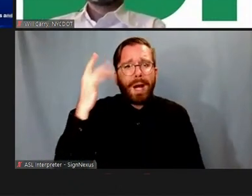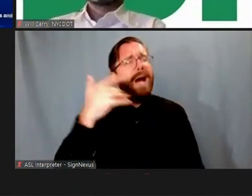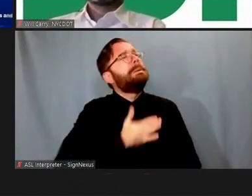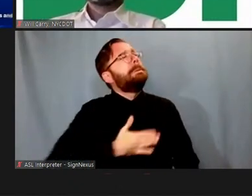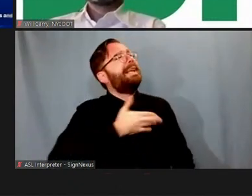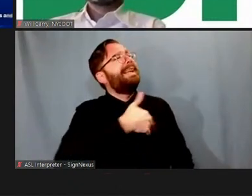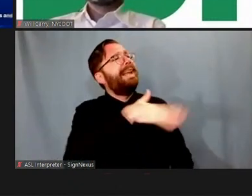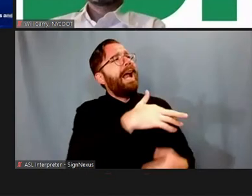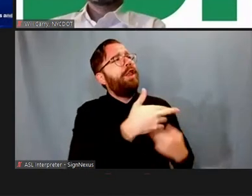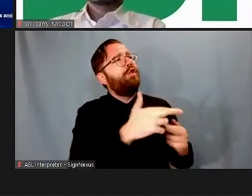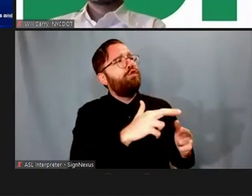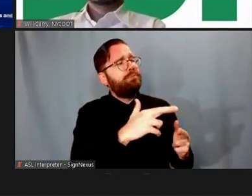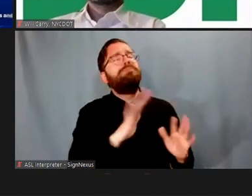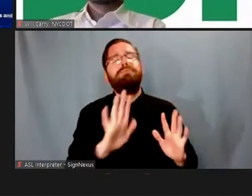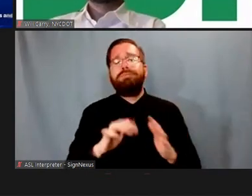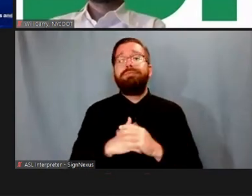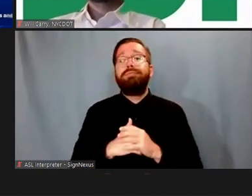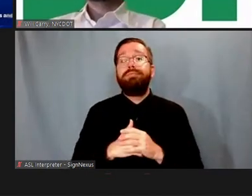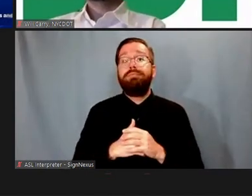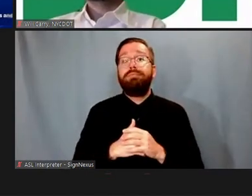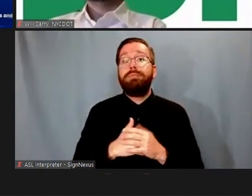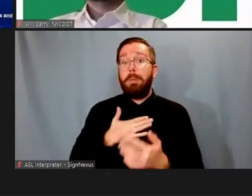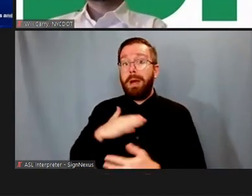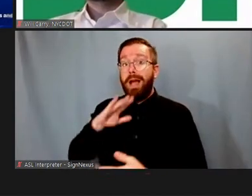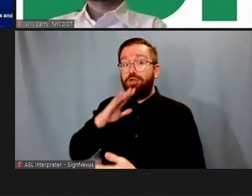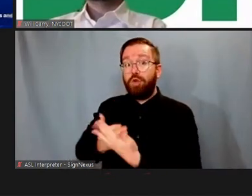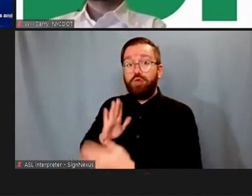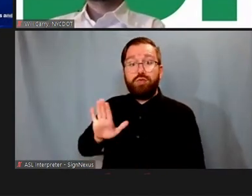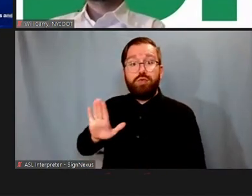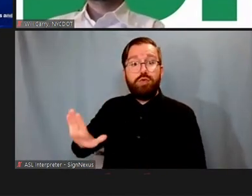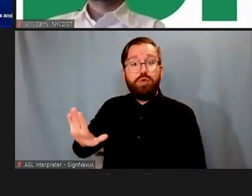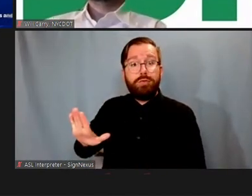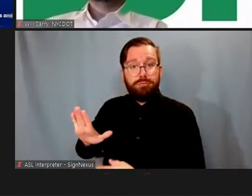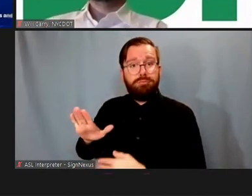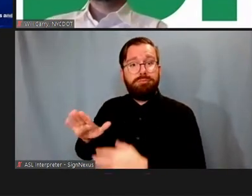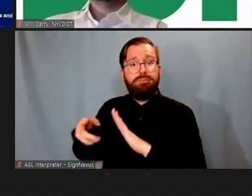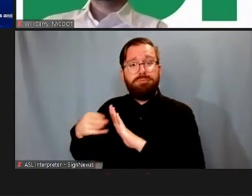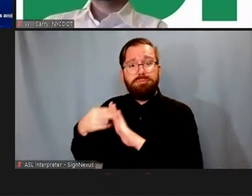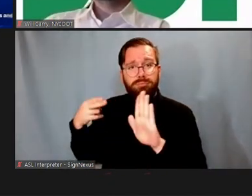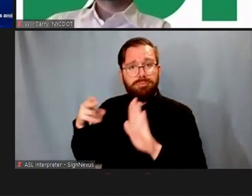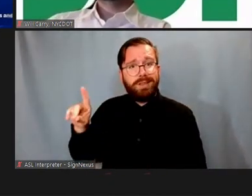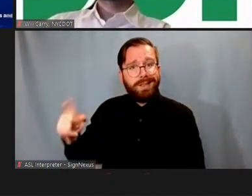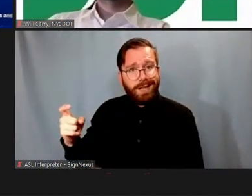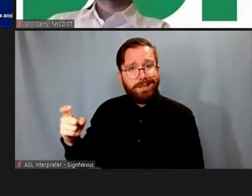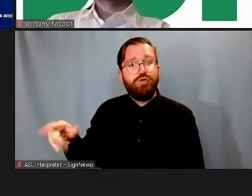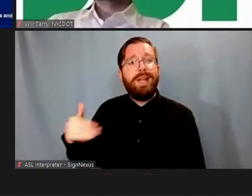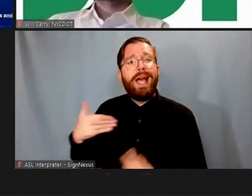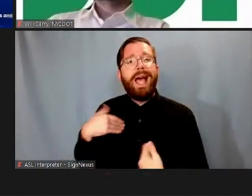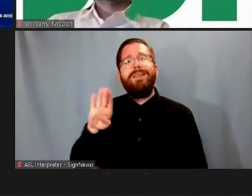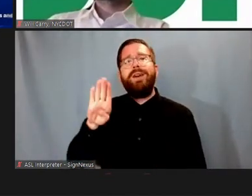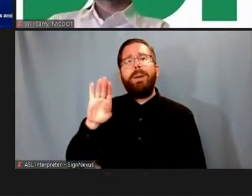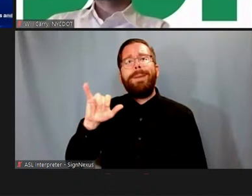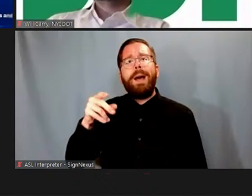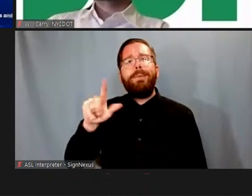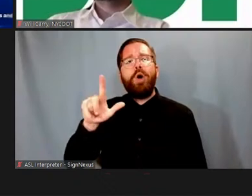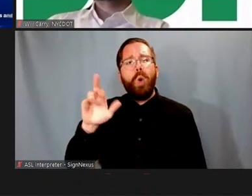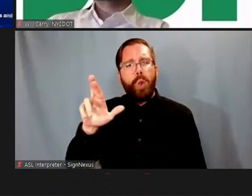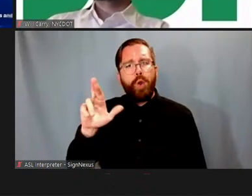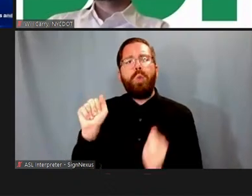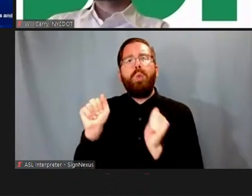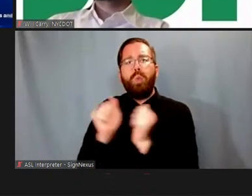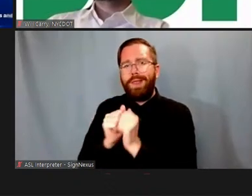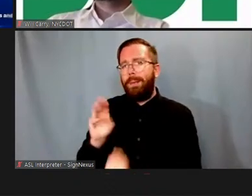you due to my daughter's um diagnosis she is bipolar one with mania the